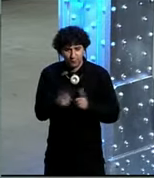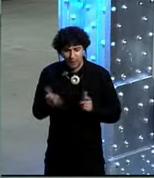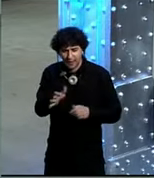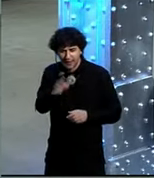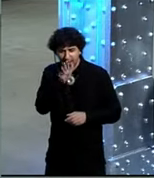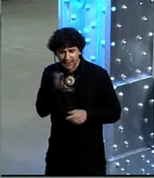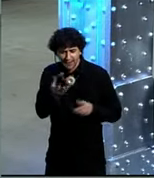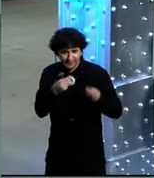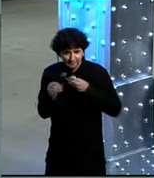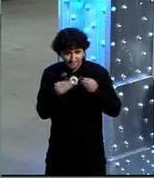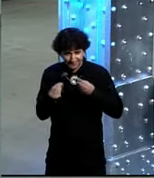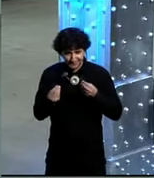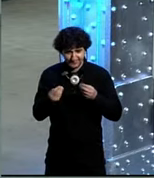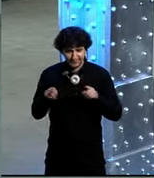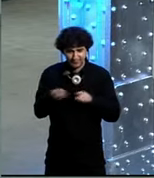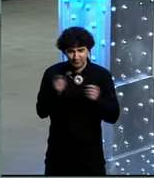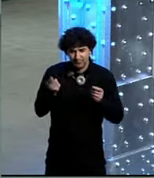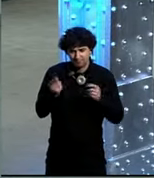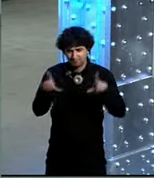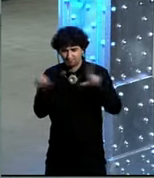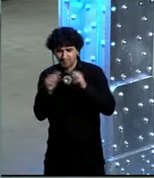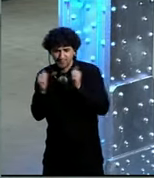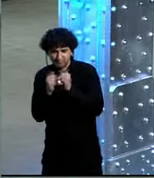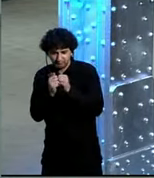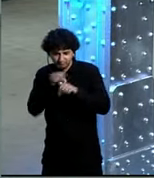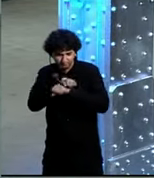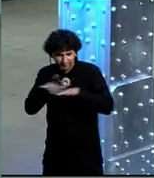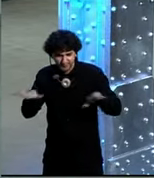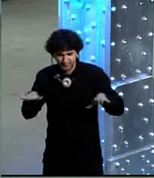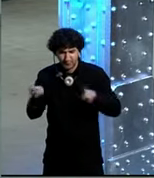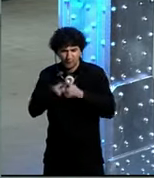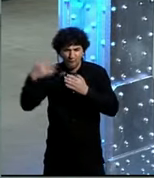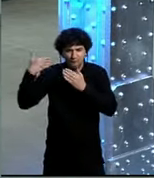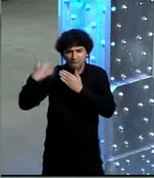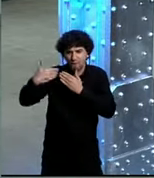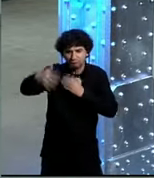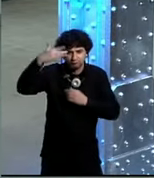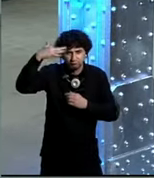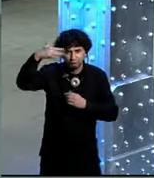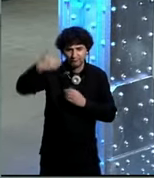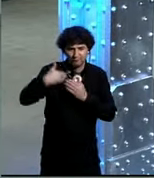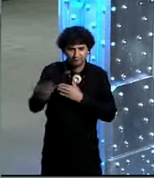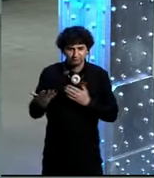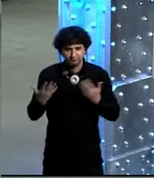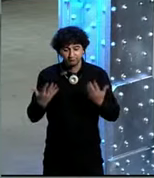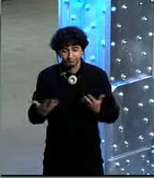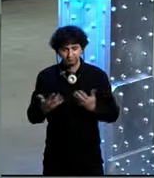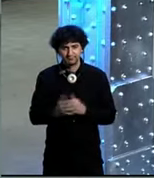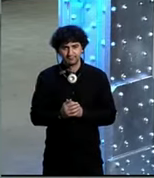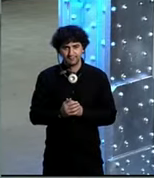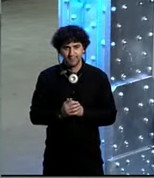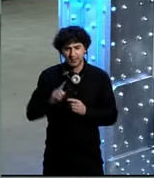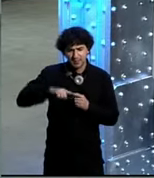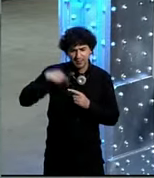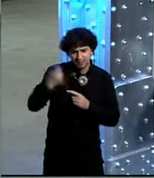it all sounds very futuristic and far out there, which I like. But I will try to keep this 1 hour talk